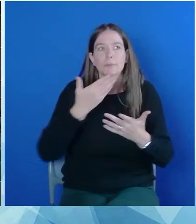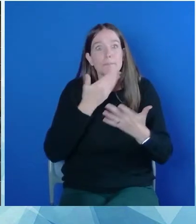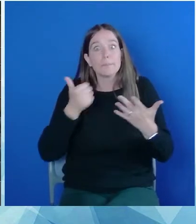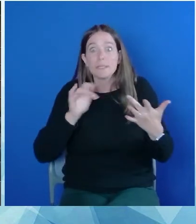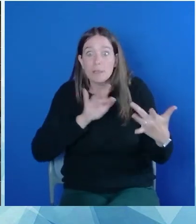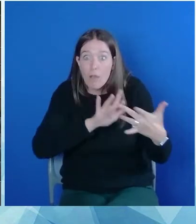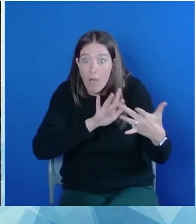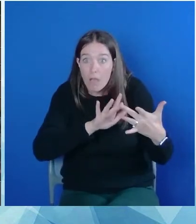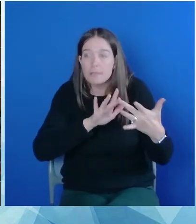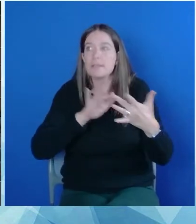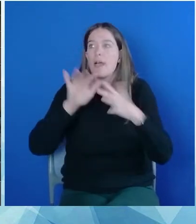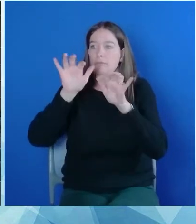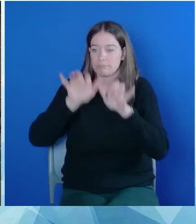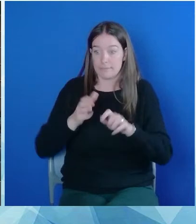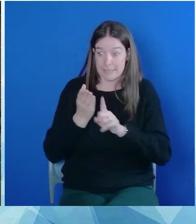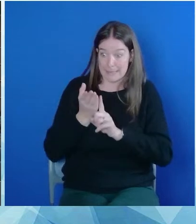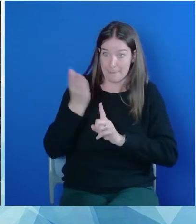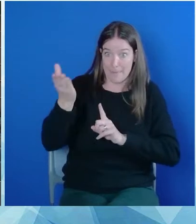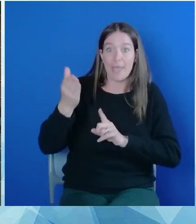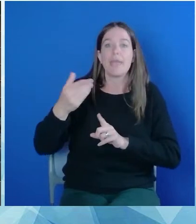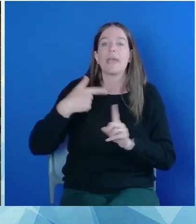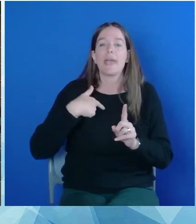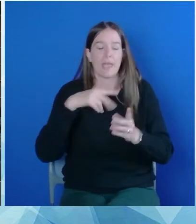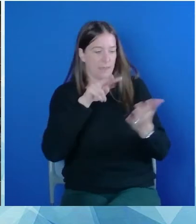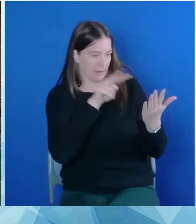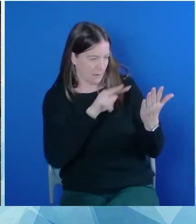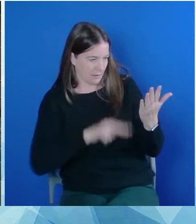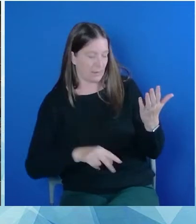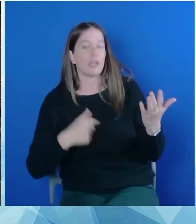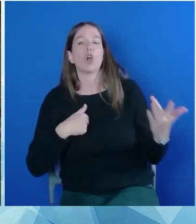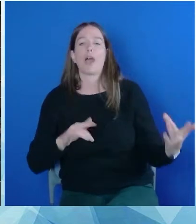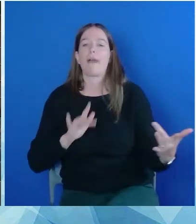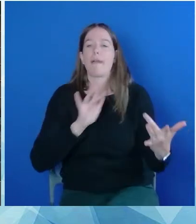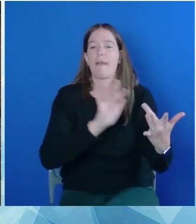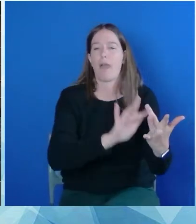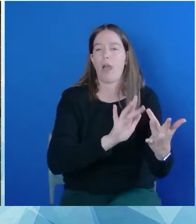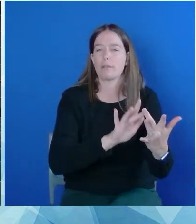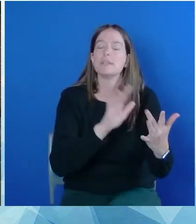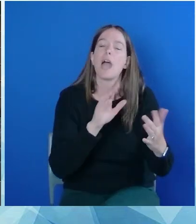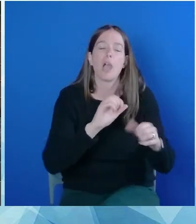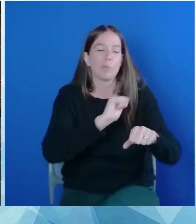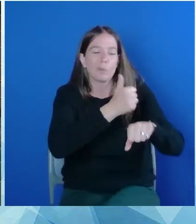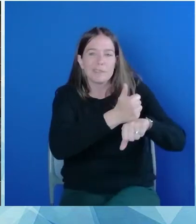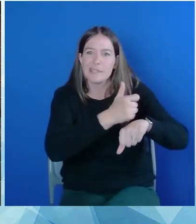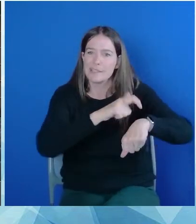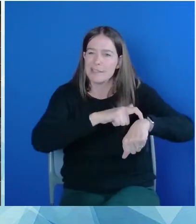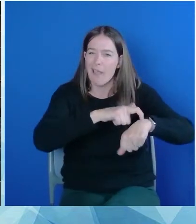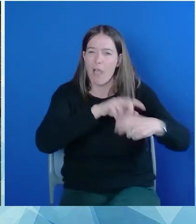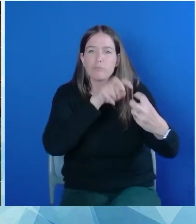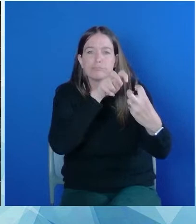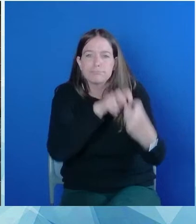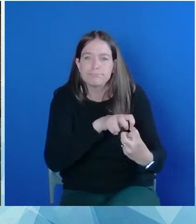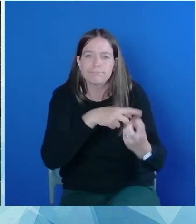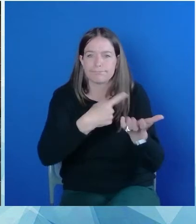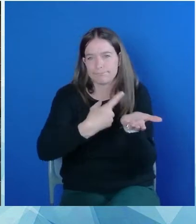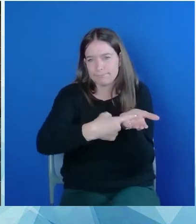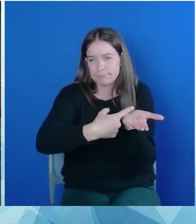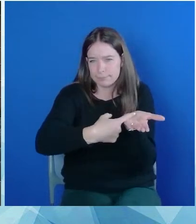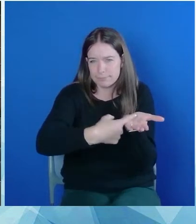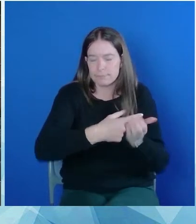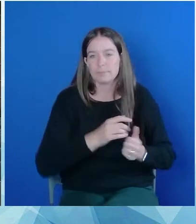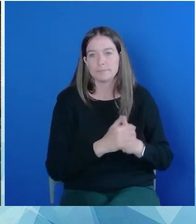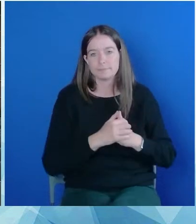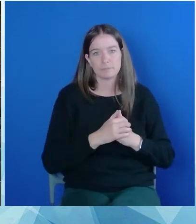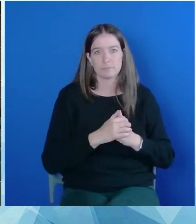for us to take a deeper dive into what those needs are. And so from the time period of July of last year